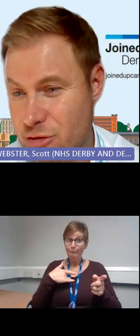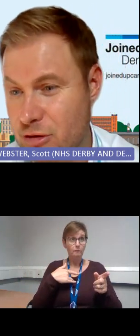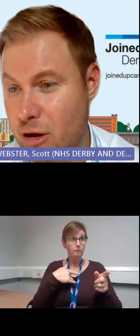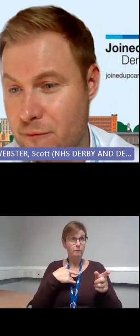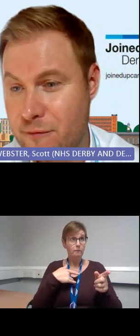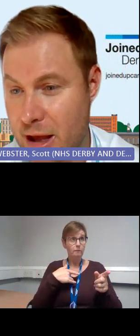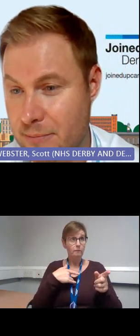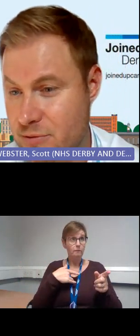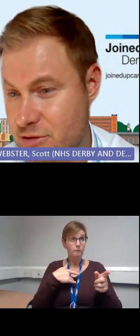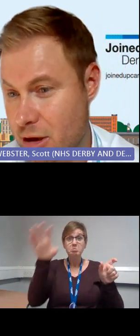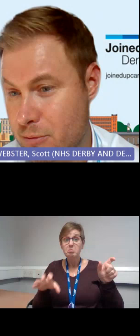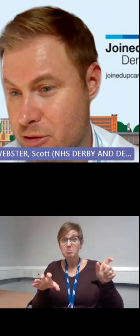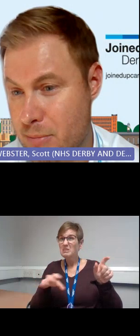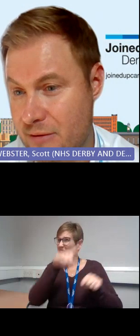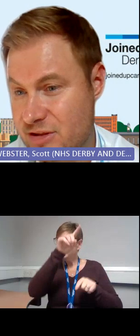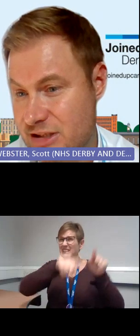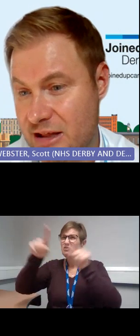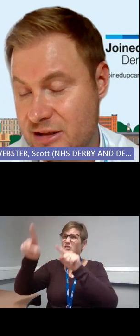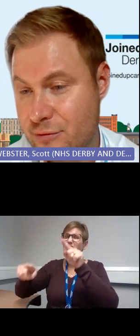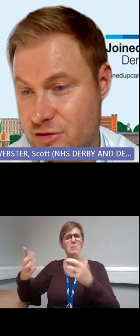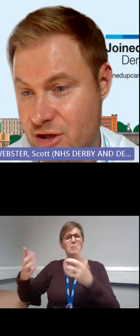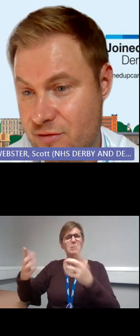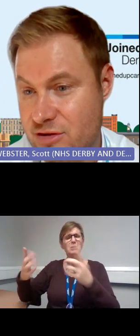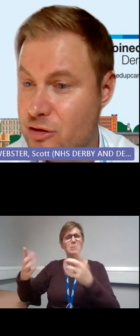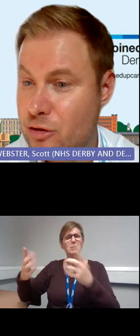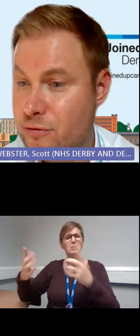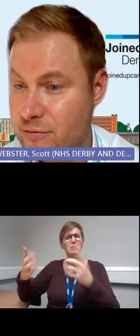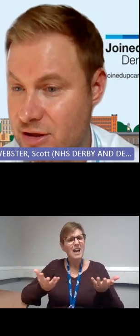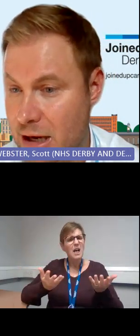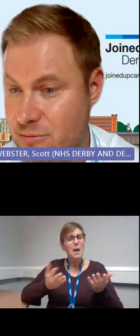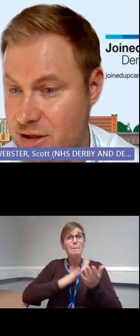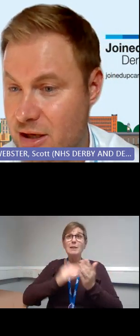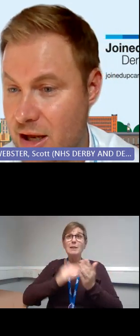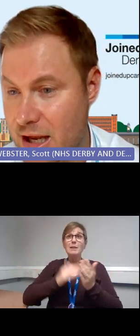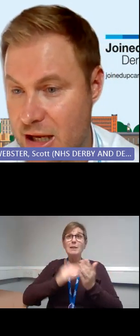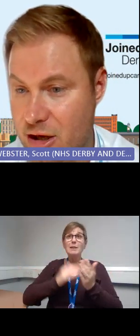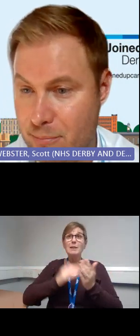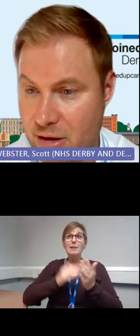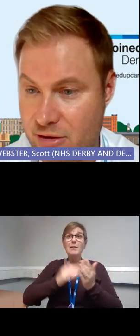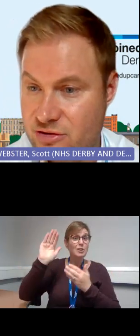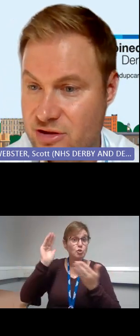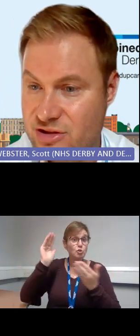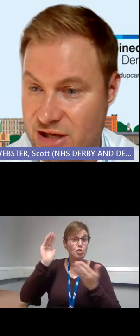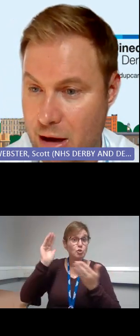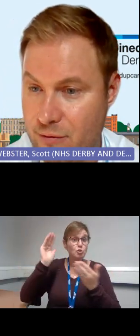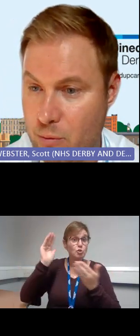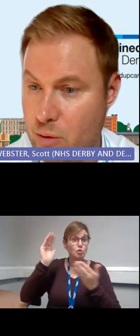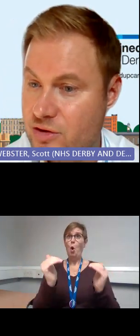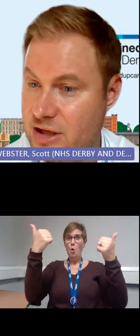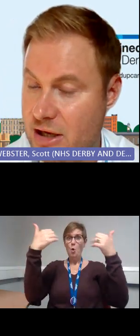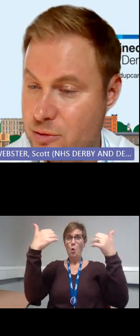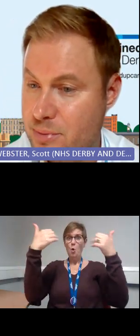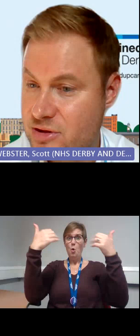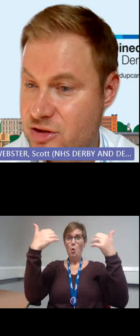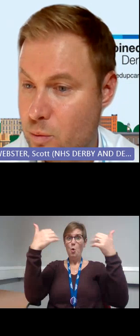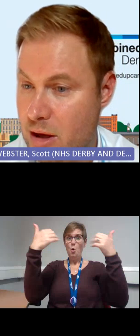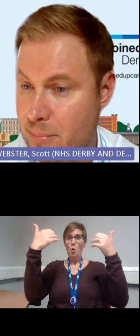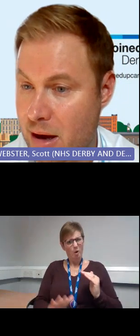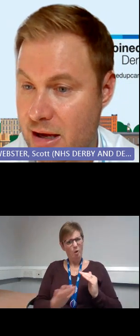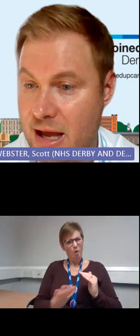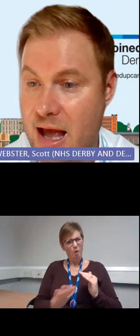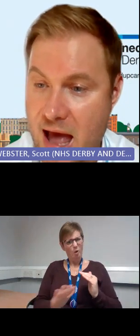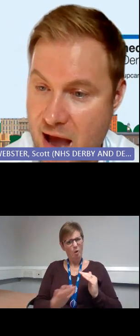and this is currently not fair. So you may have a slightly different service in the north of the county in comparison to the south, and we want to get to a